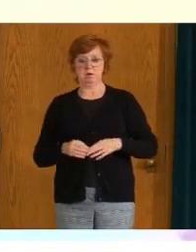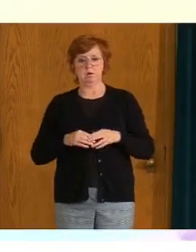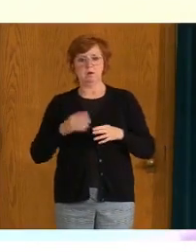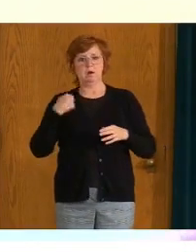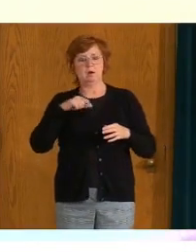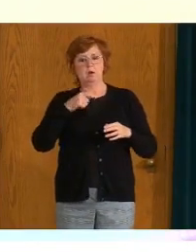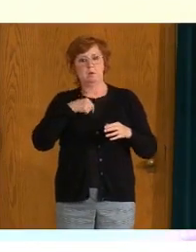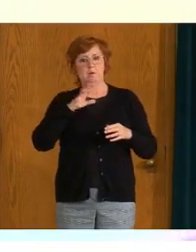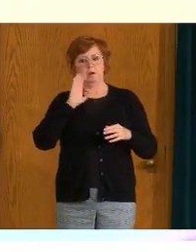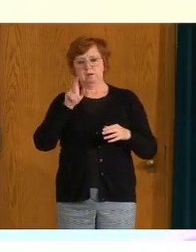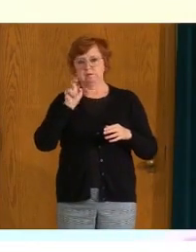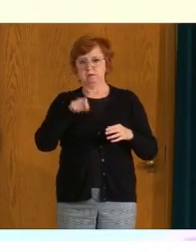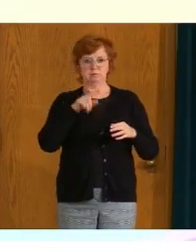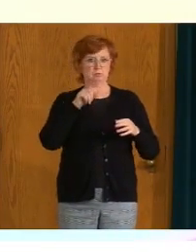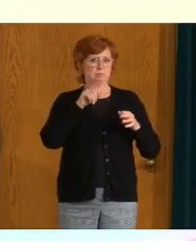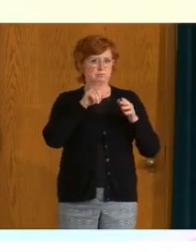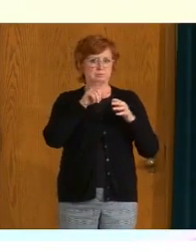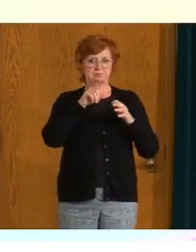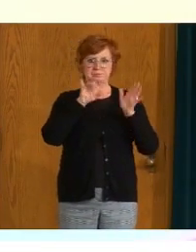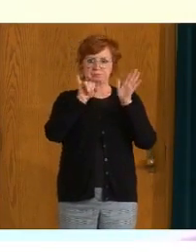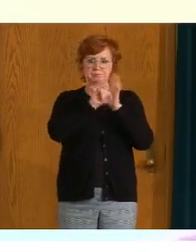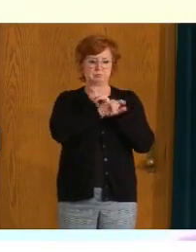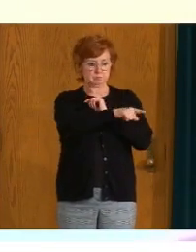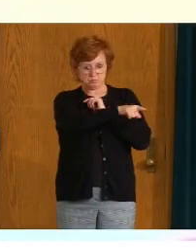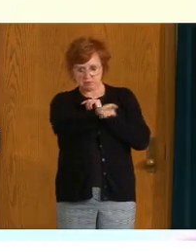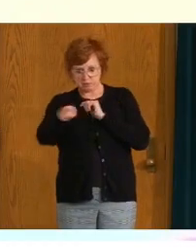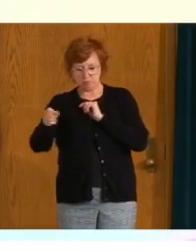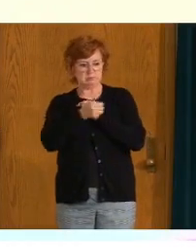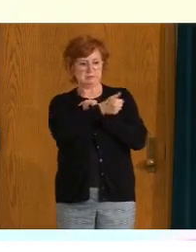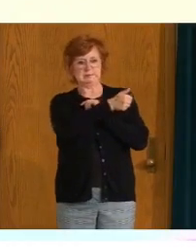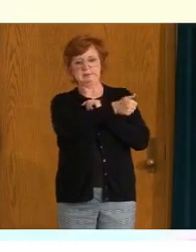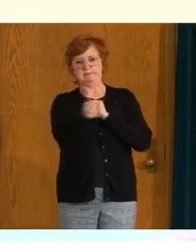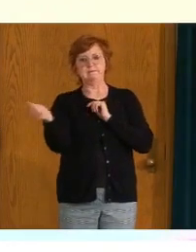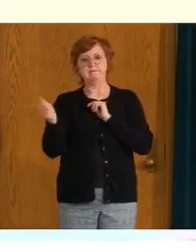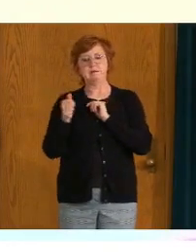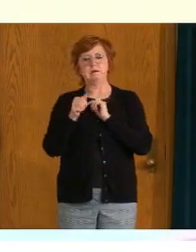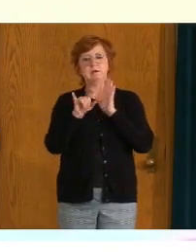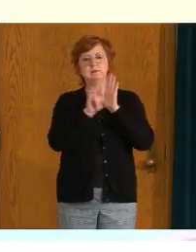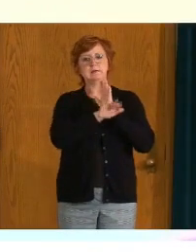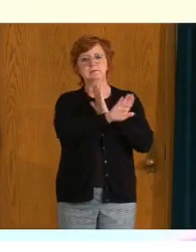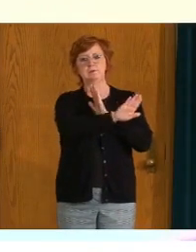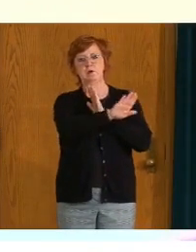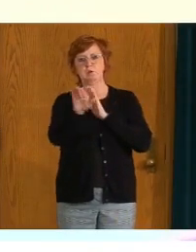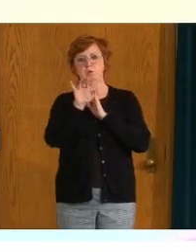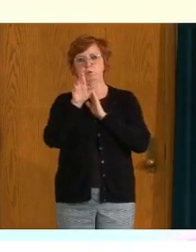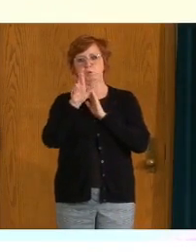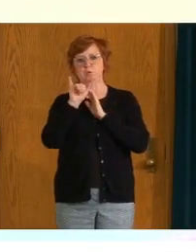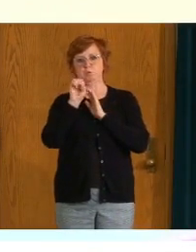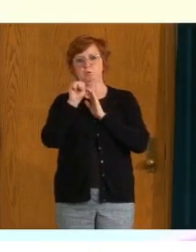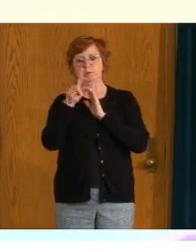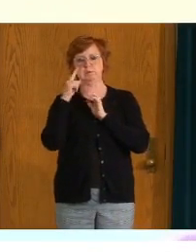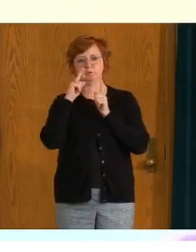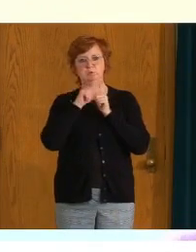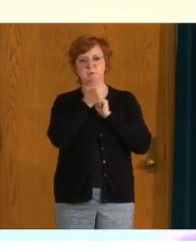to assess the risk to themselves and their family as they engage in these events. And again, I would like to reiterate that,